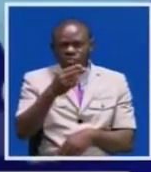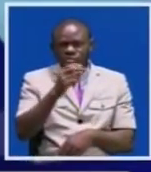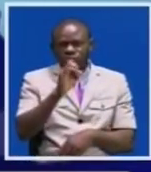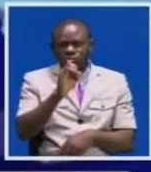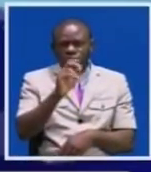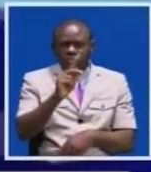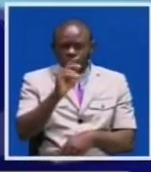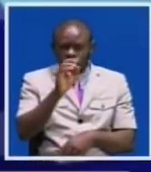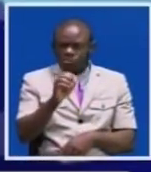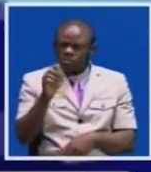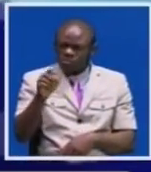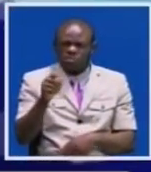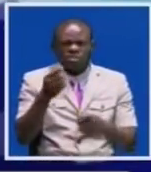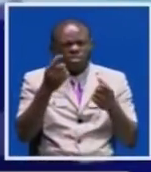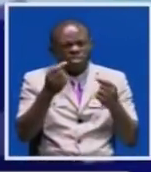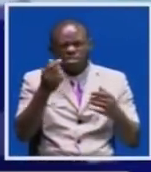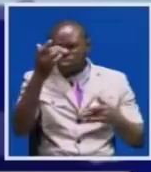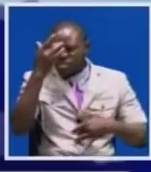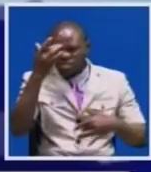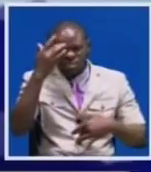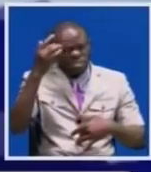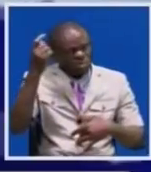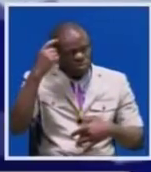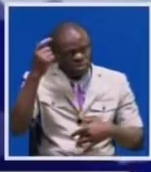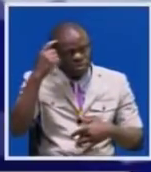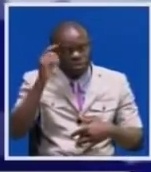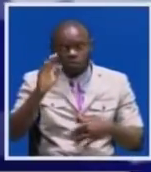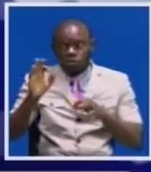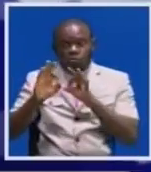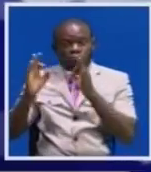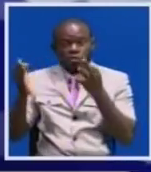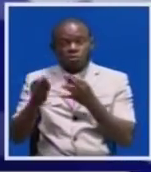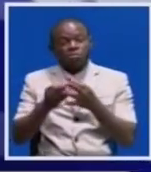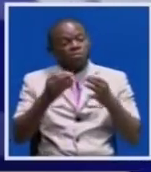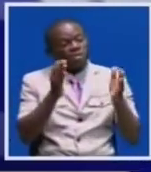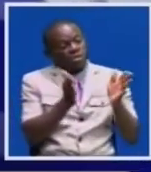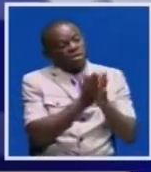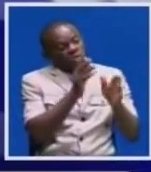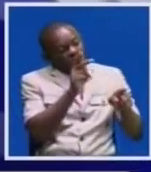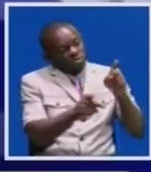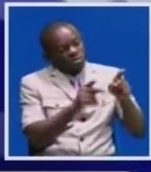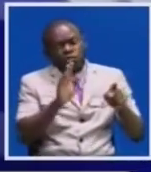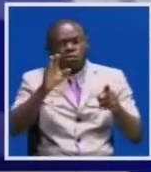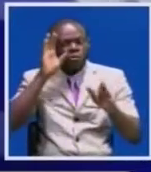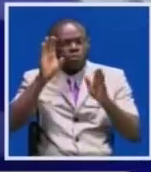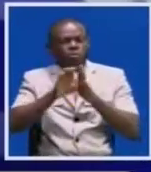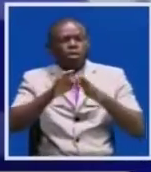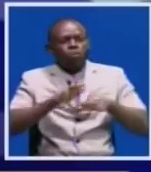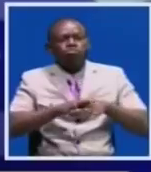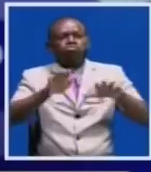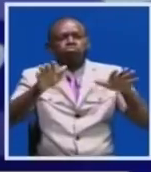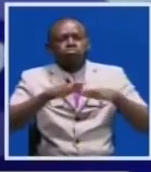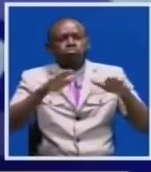health challenge that has gone viral on social media. Chico's elder brother, Augustine, says privacy